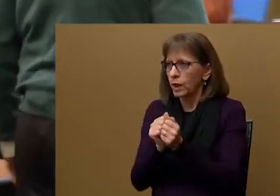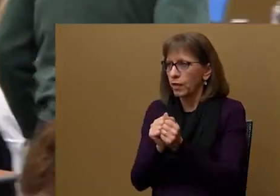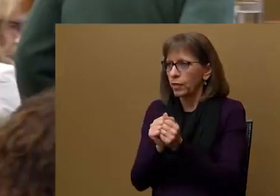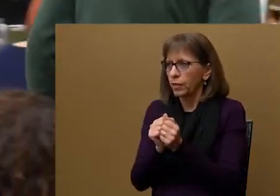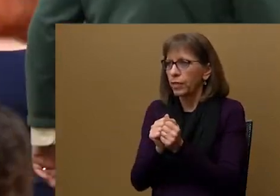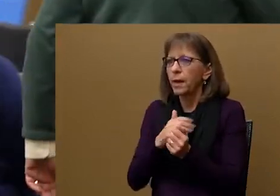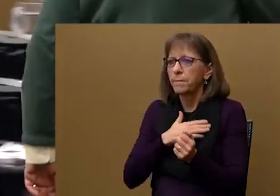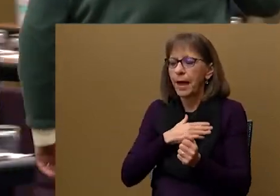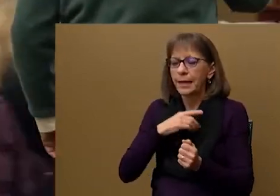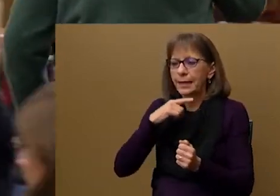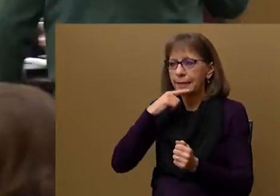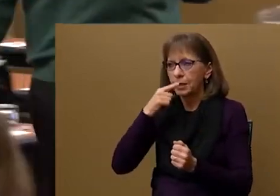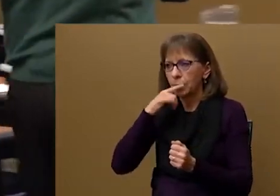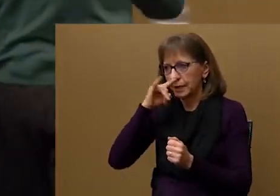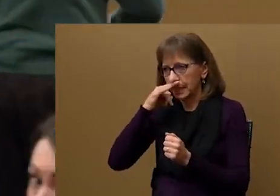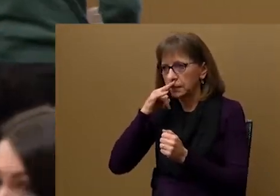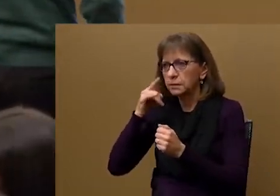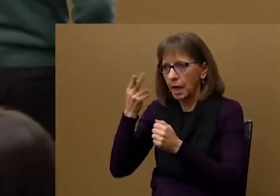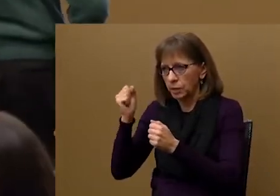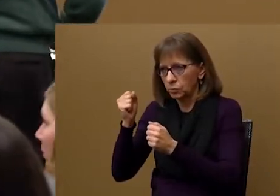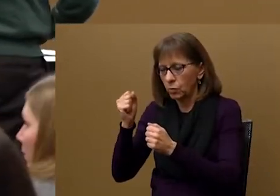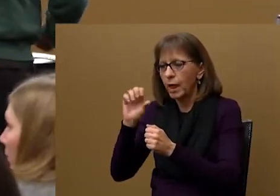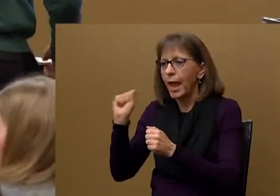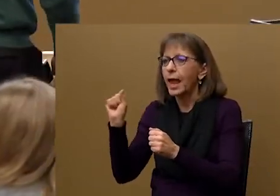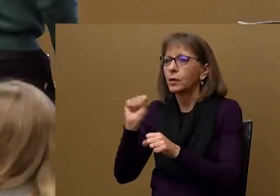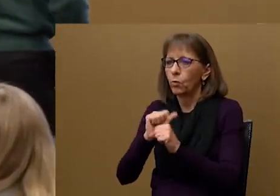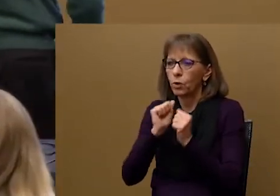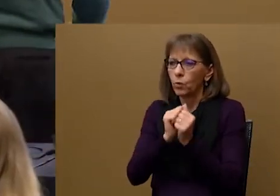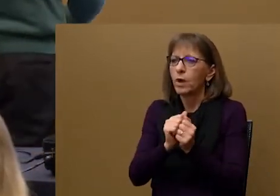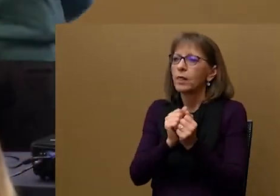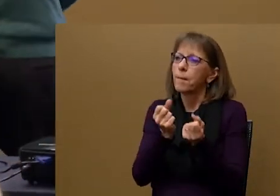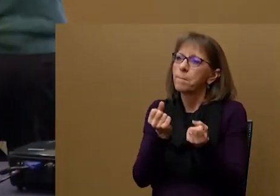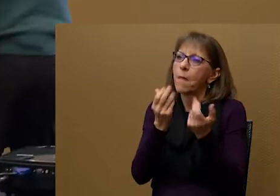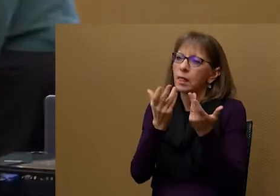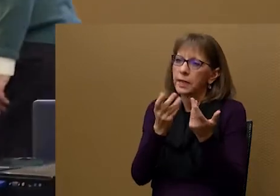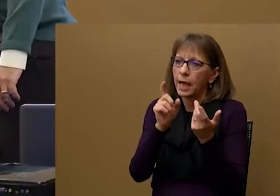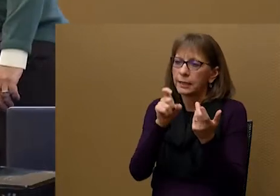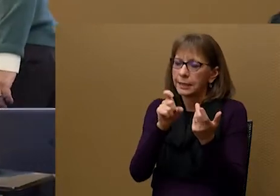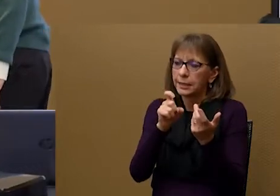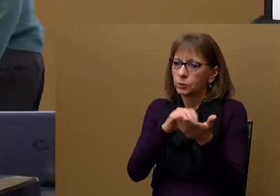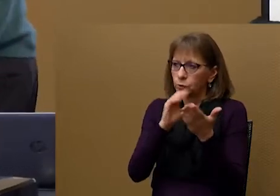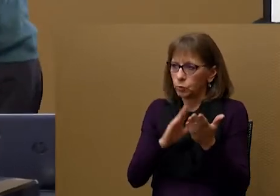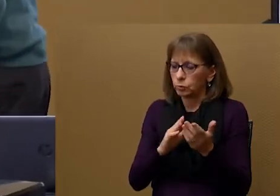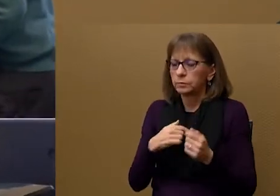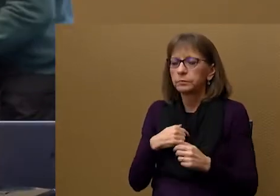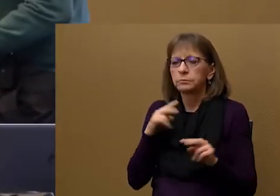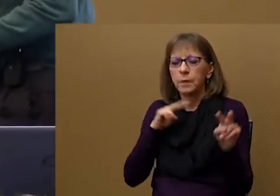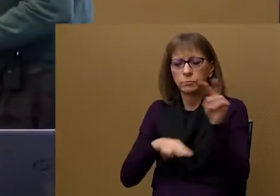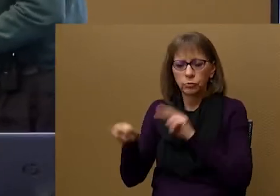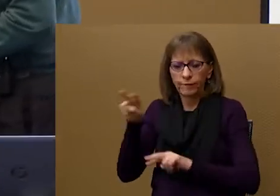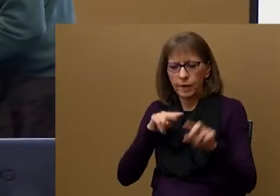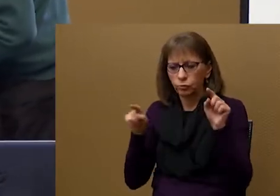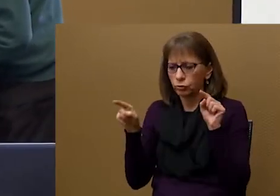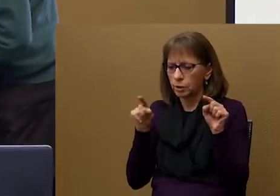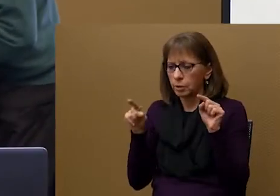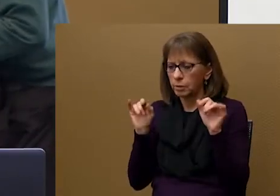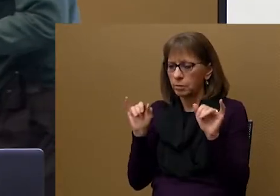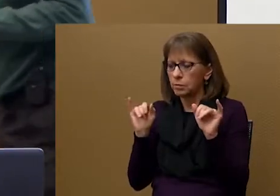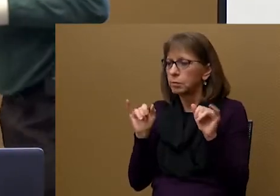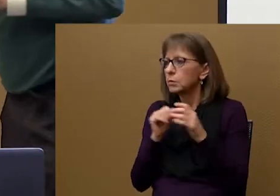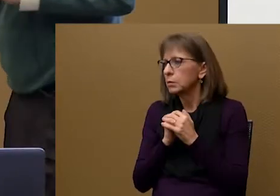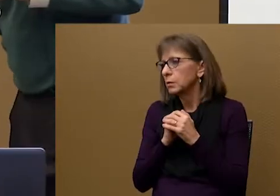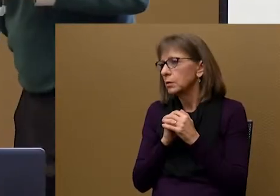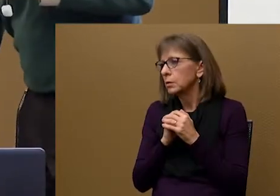I work closely with my hearing kids at the high school, but I also work closely with the multi-need students. And my